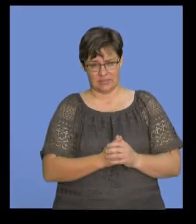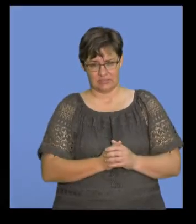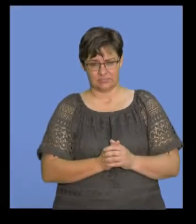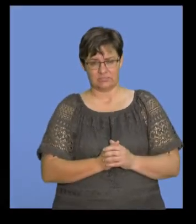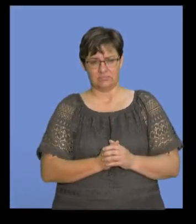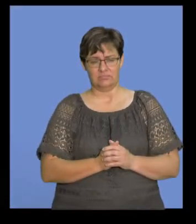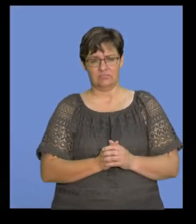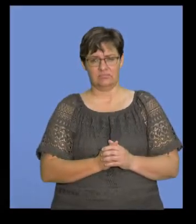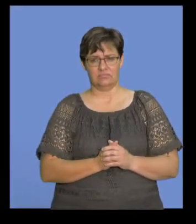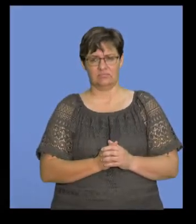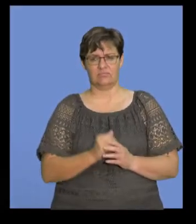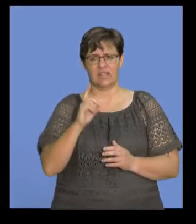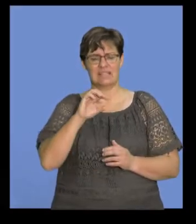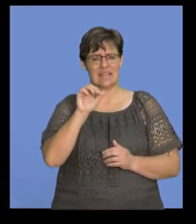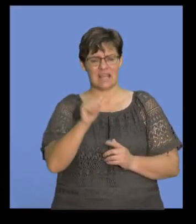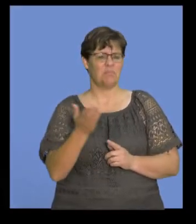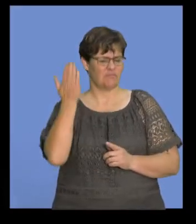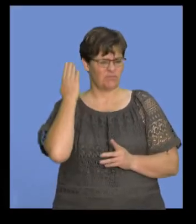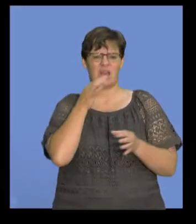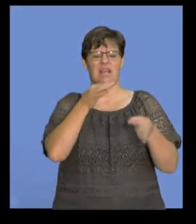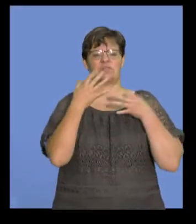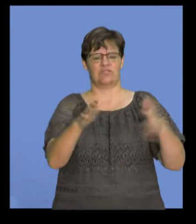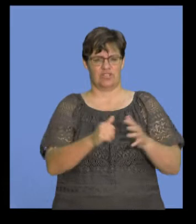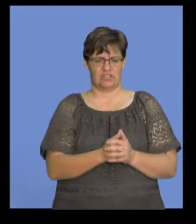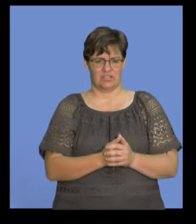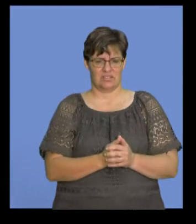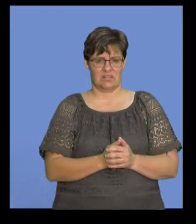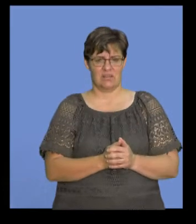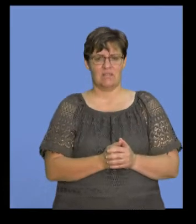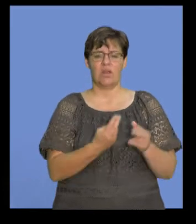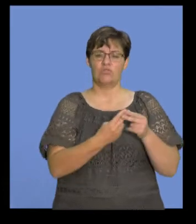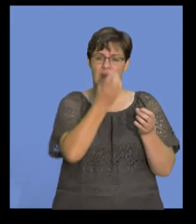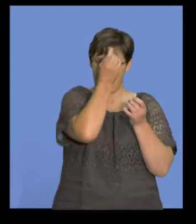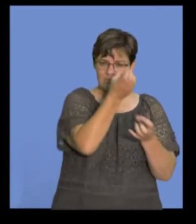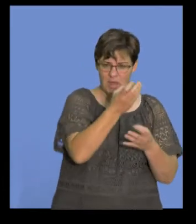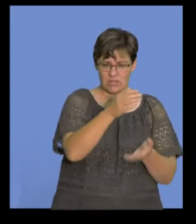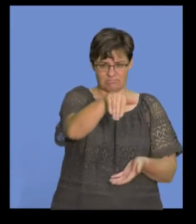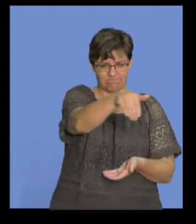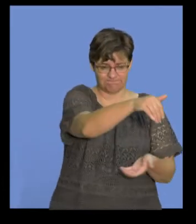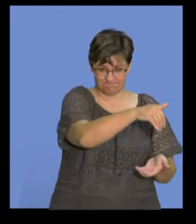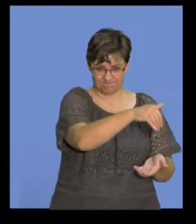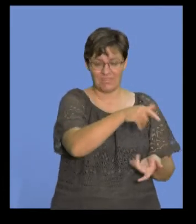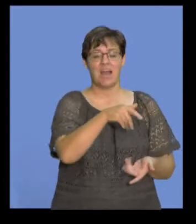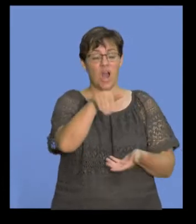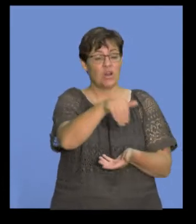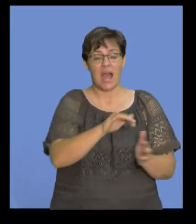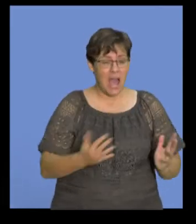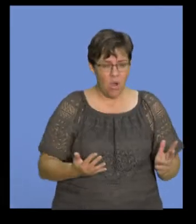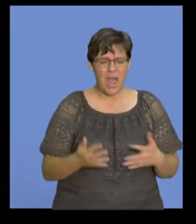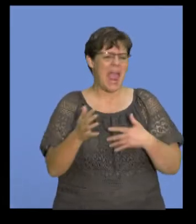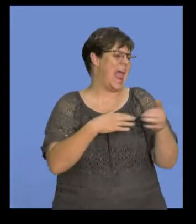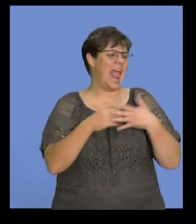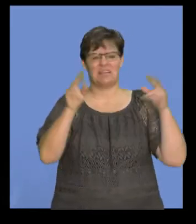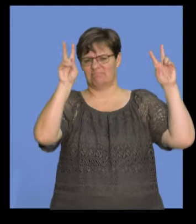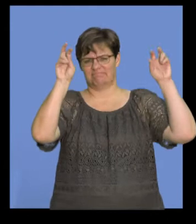lesson. So I've mentioned what is data in our previous lessons. We know that data is units of information, and that can be